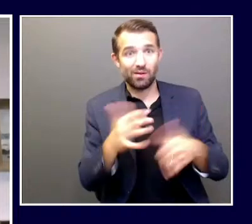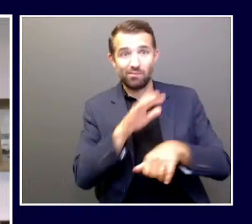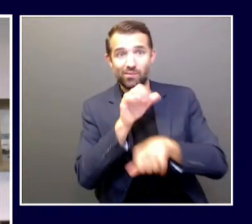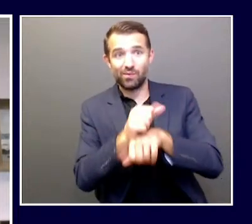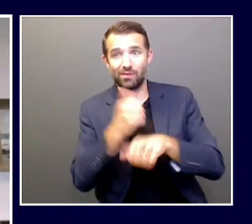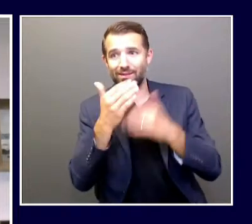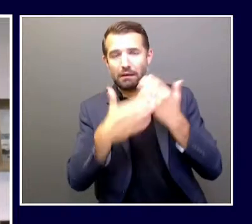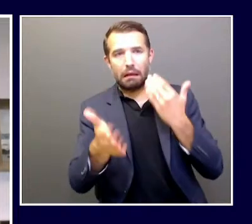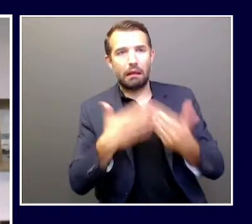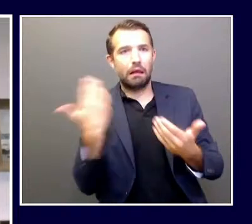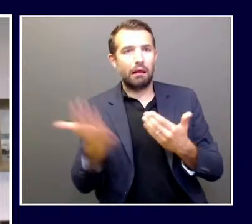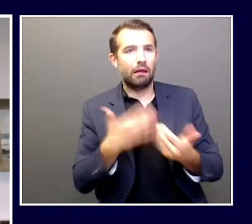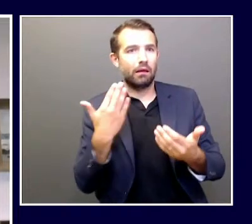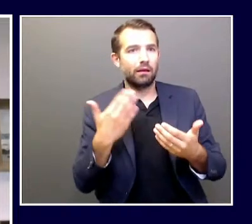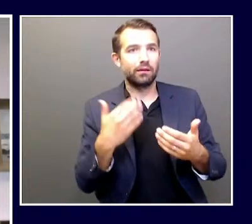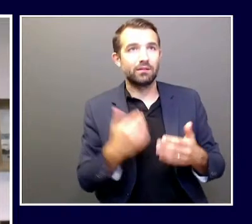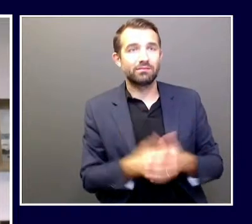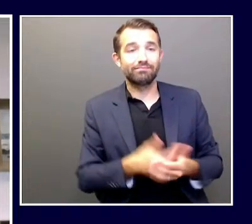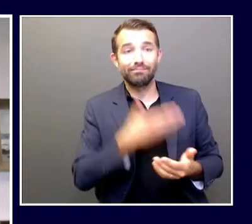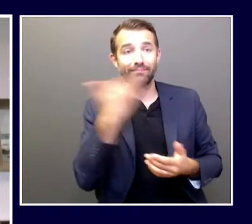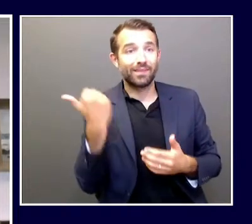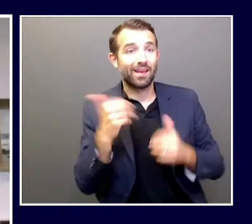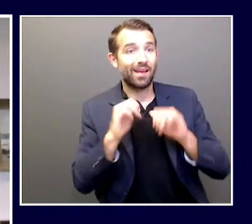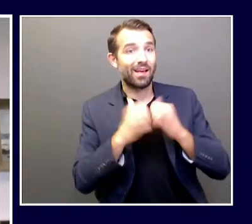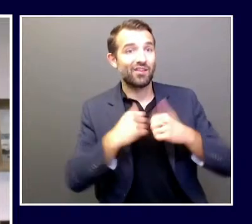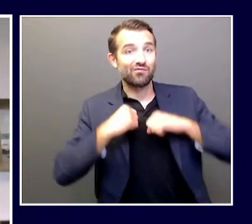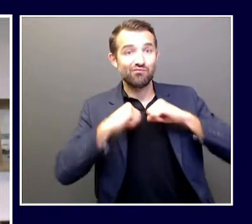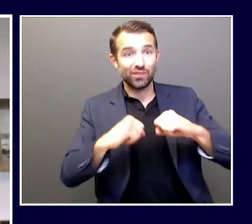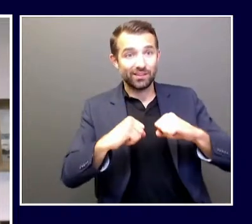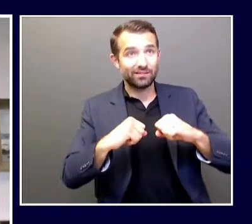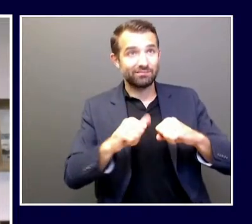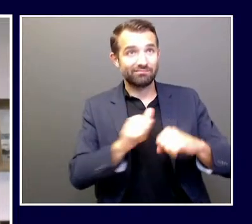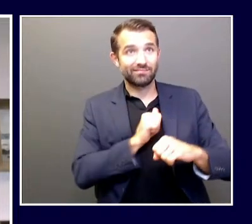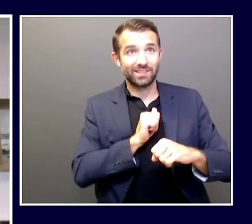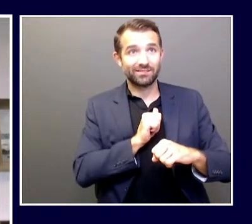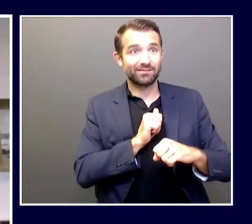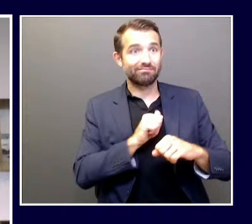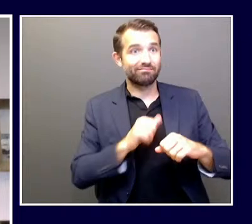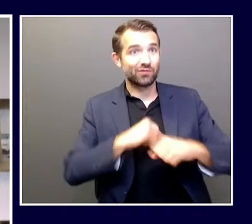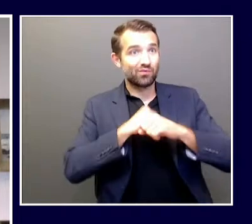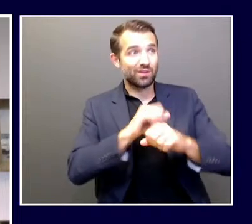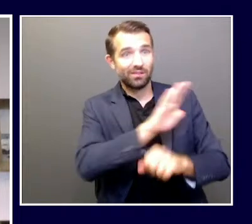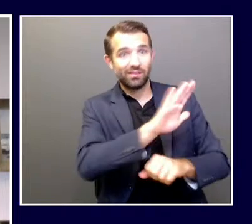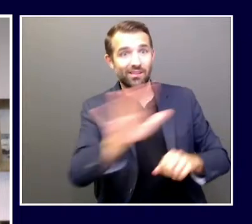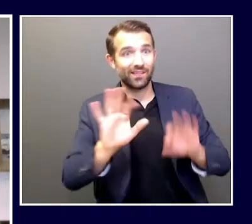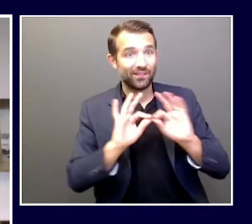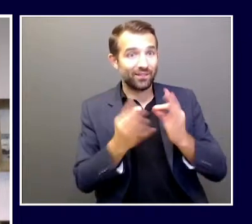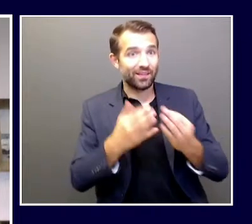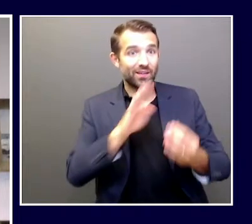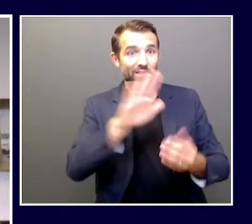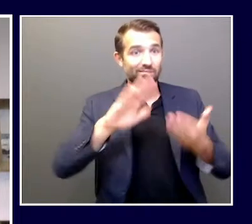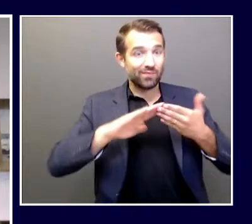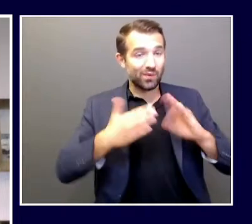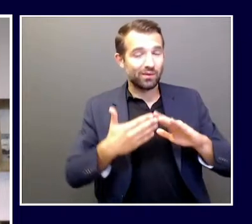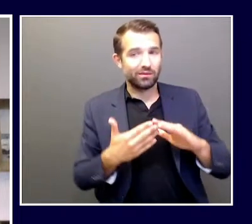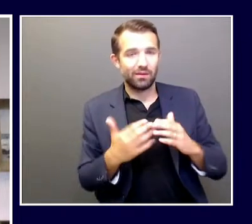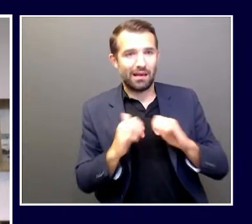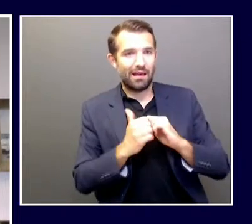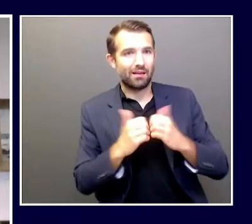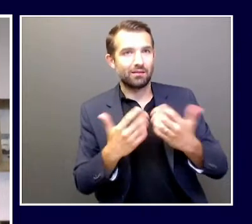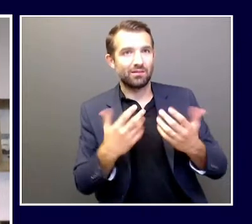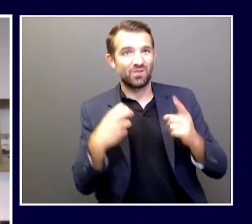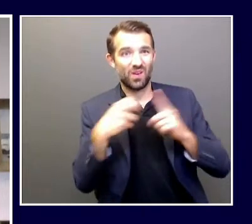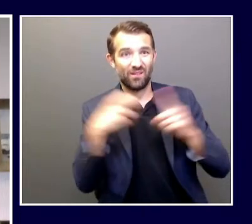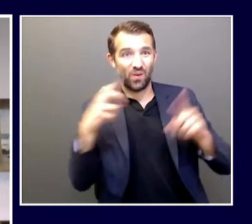best way to keep yourself and your family safe, healthy, and particularly right now out of the hospital. So with